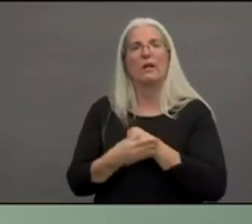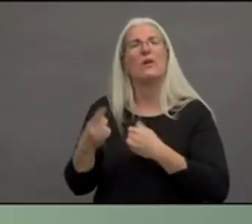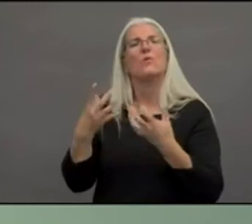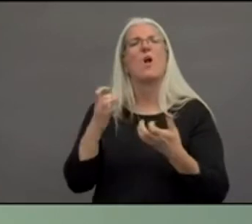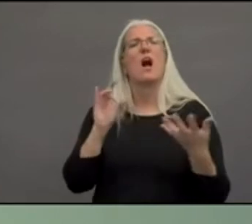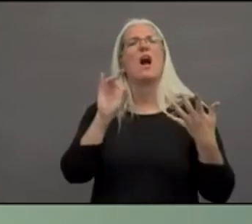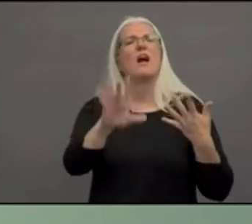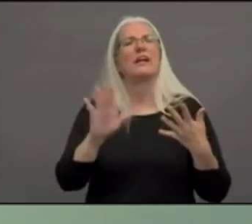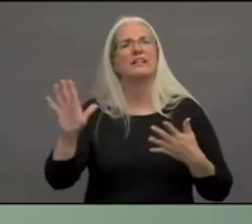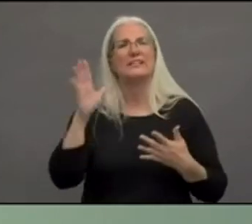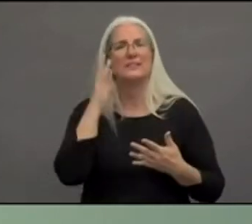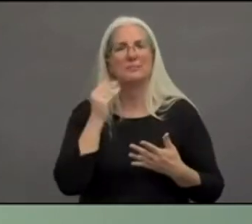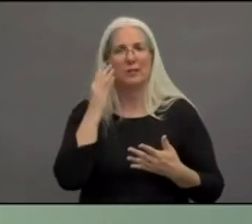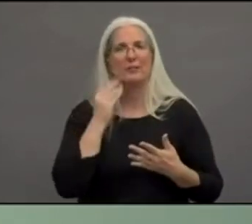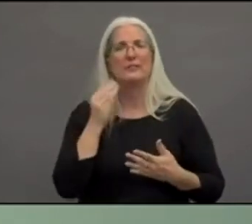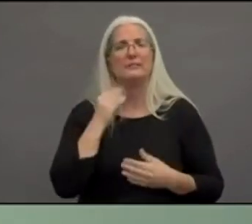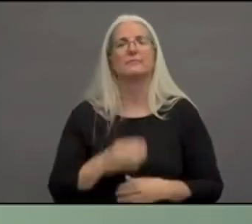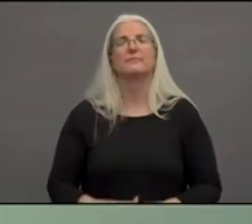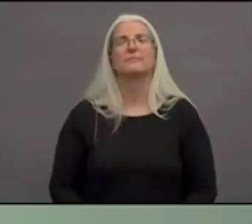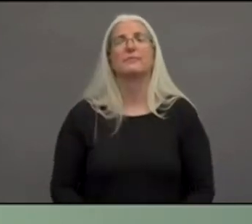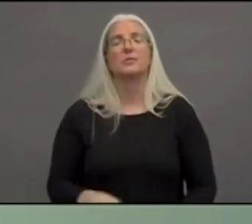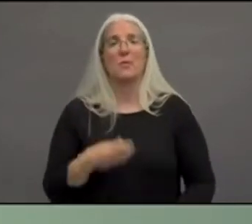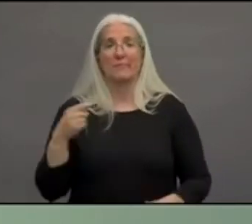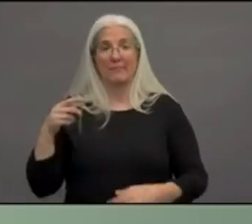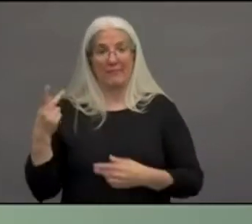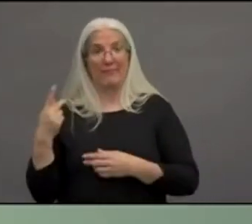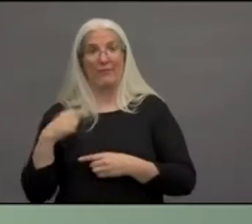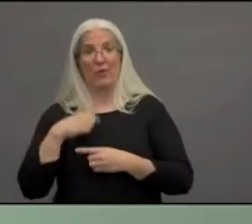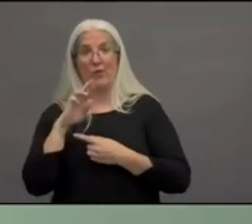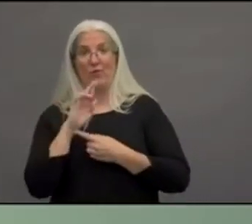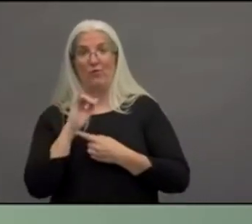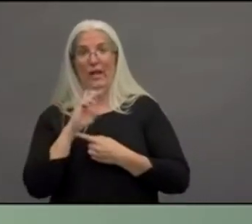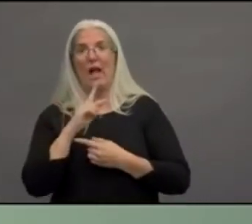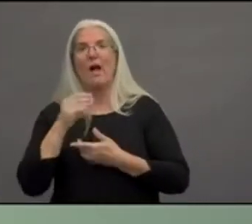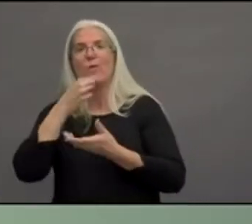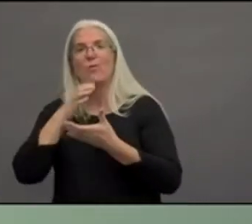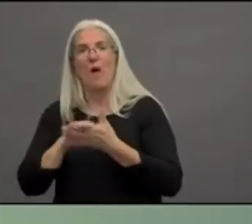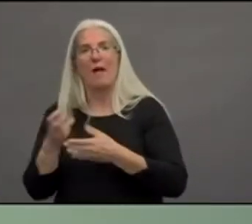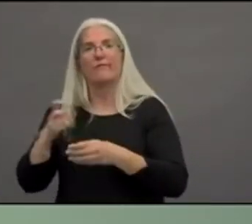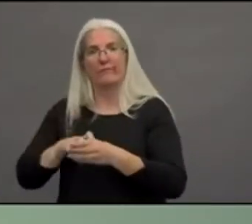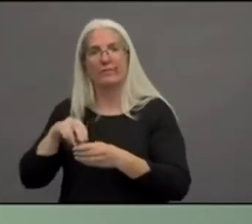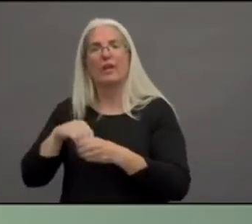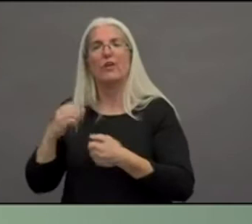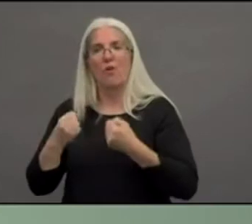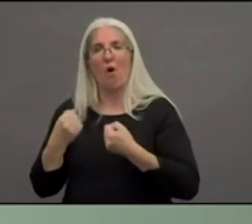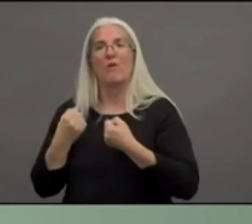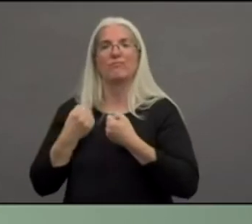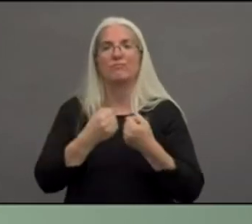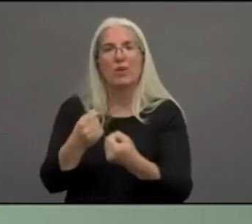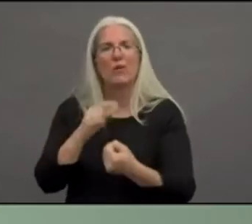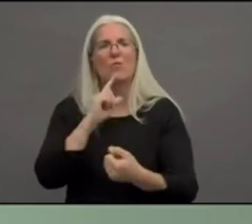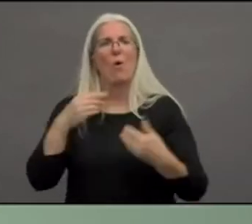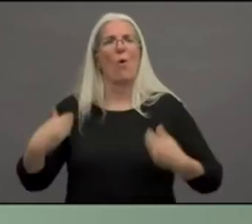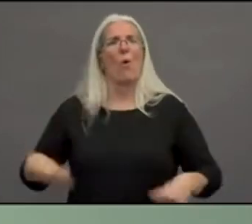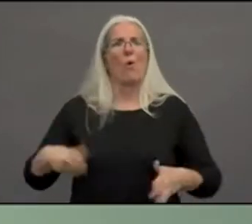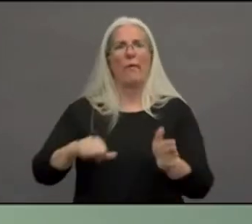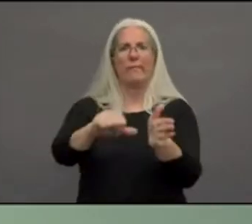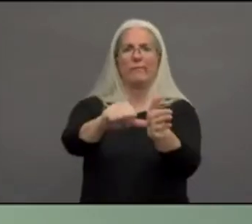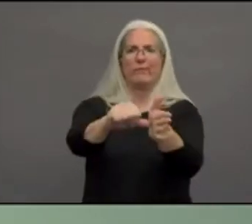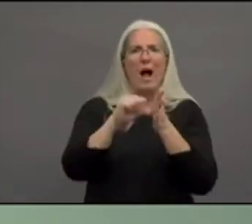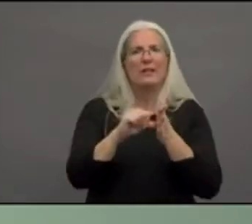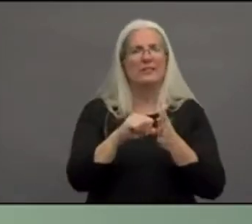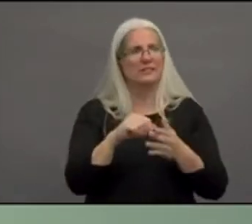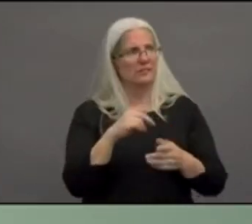my wife and I went to the testing site in San Jose a couple of weeks ago. I was very impressed by the degree to which we were protected from